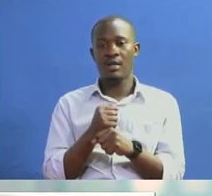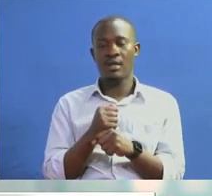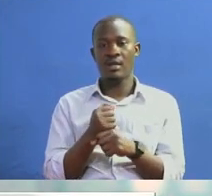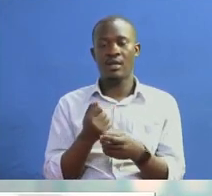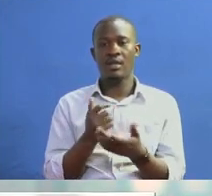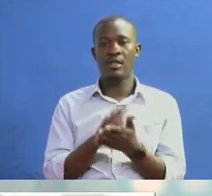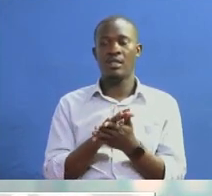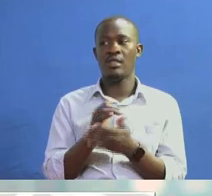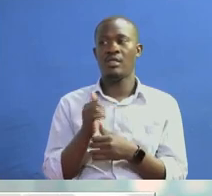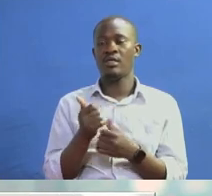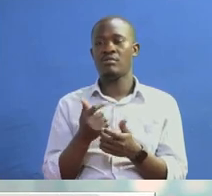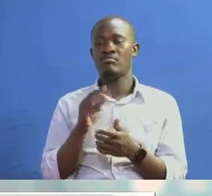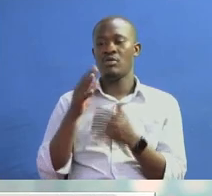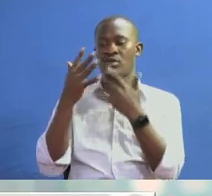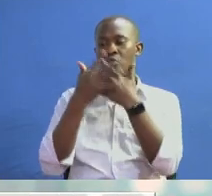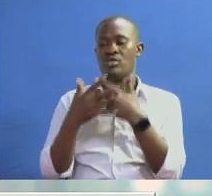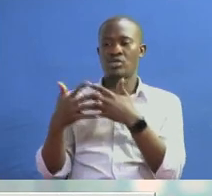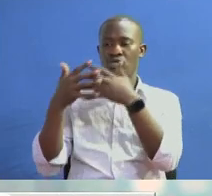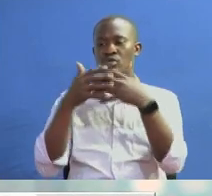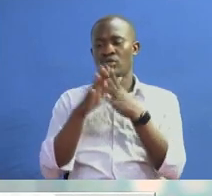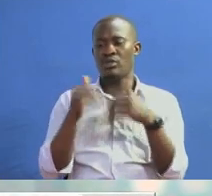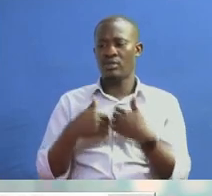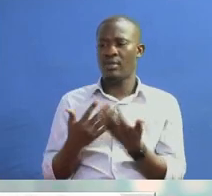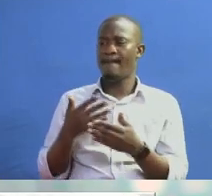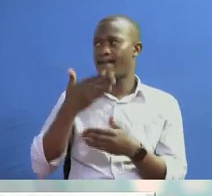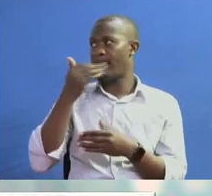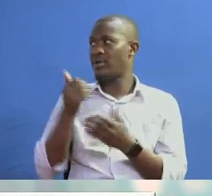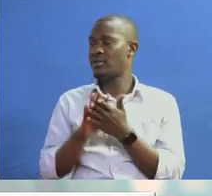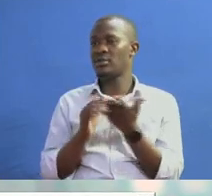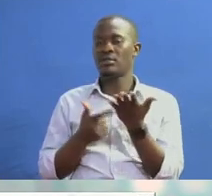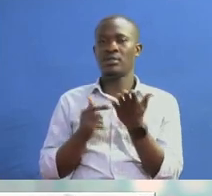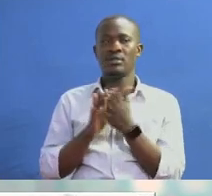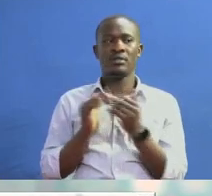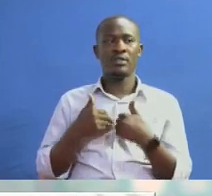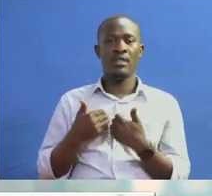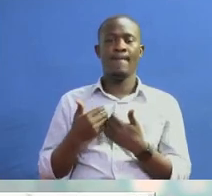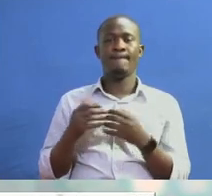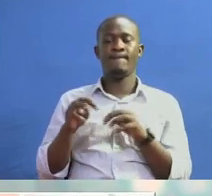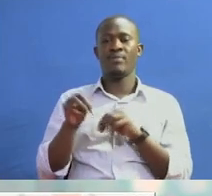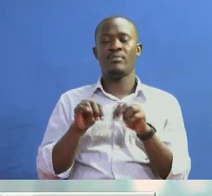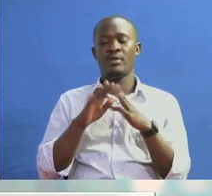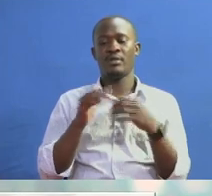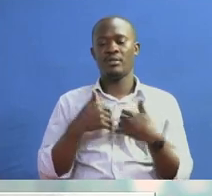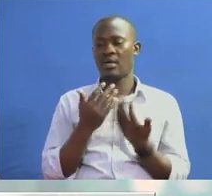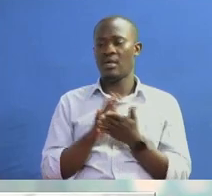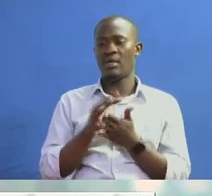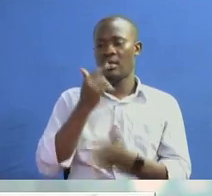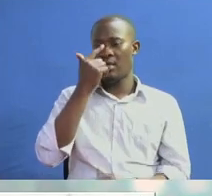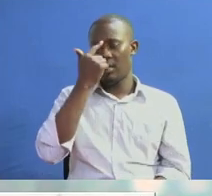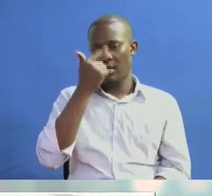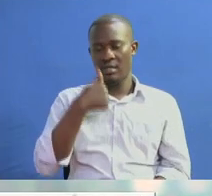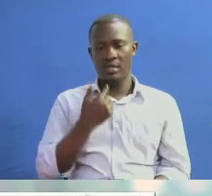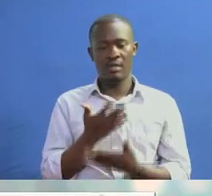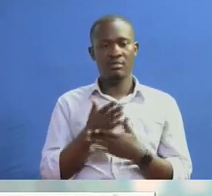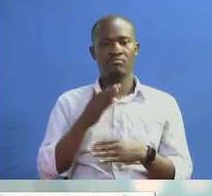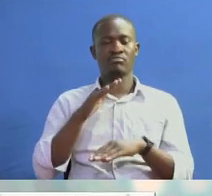in the US, when you go there, the best tech centers, their managers are Indians. And they're very